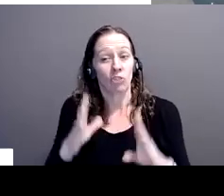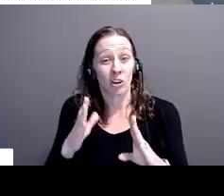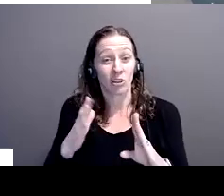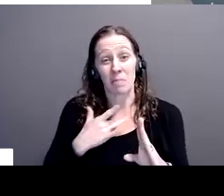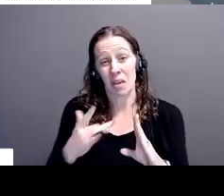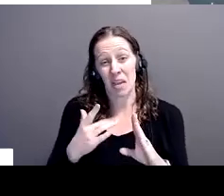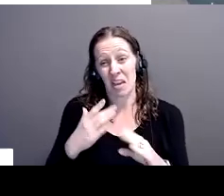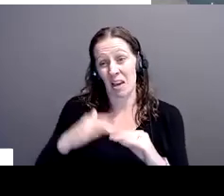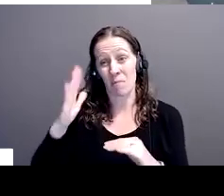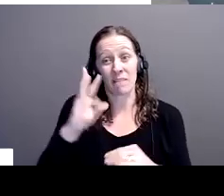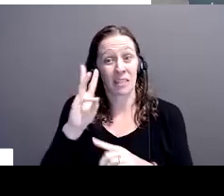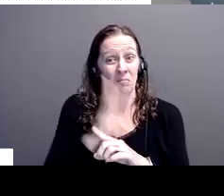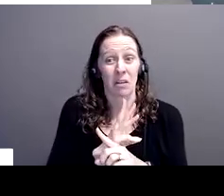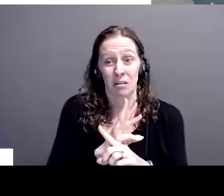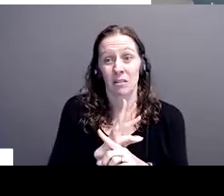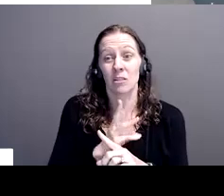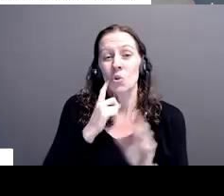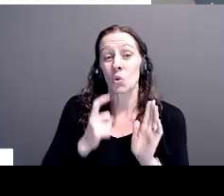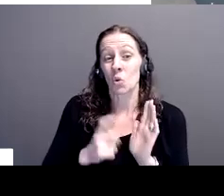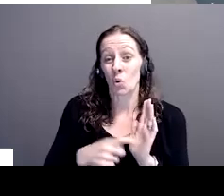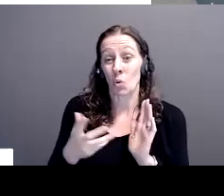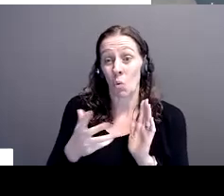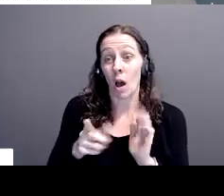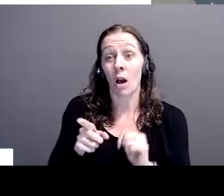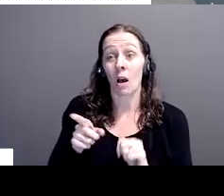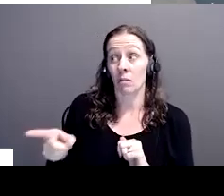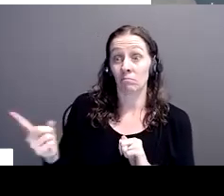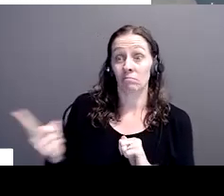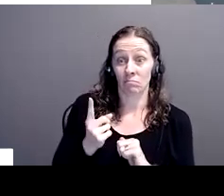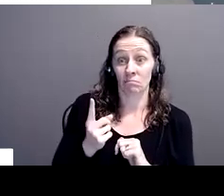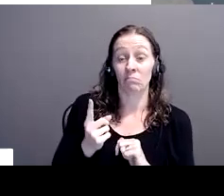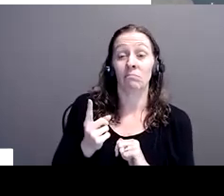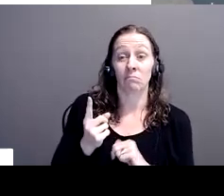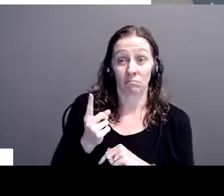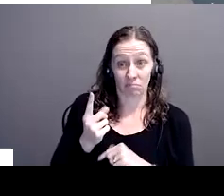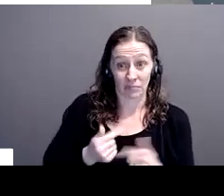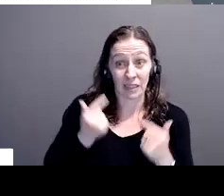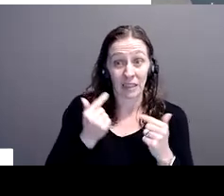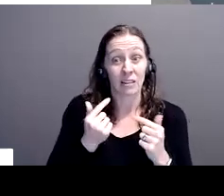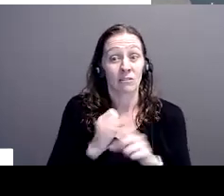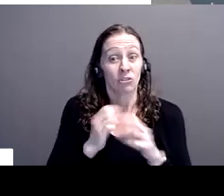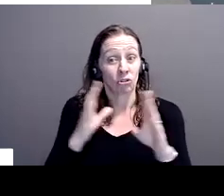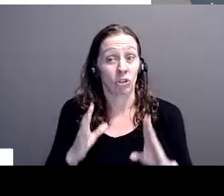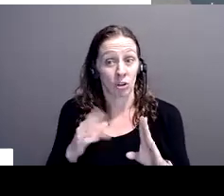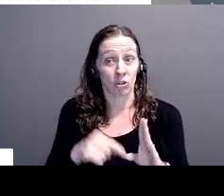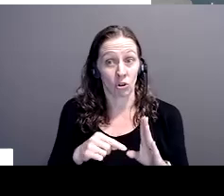have found that women who come into shelter, because they have changed their environment